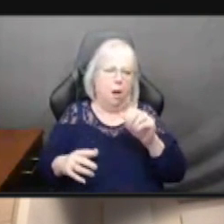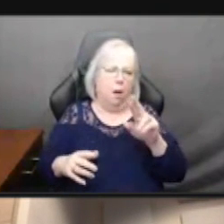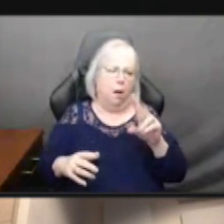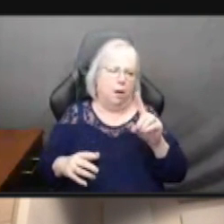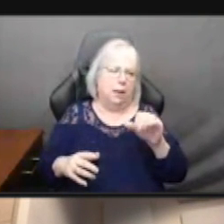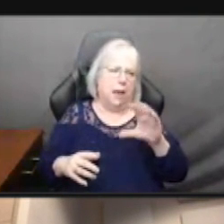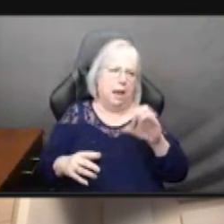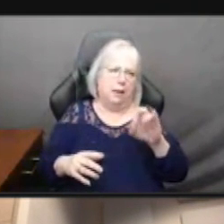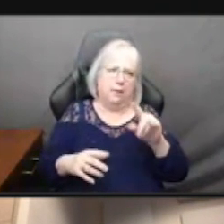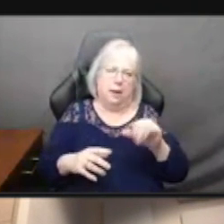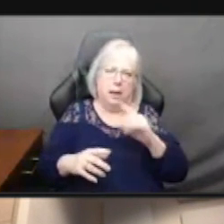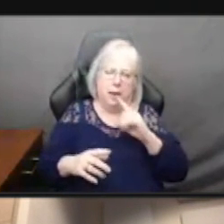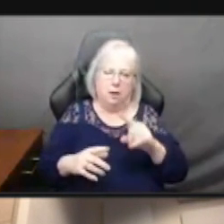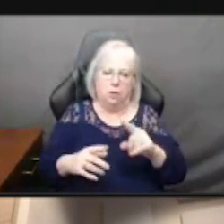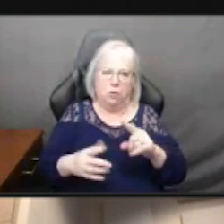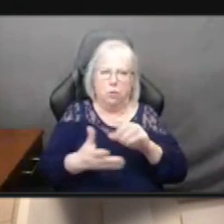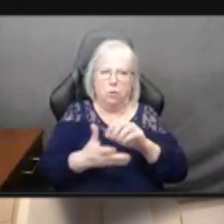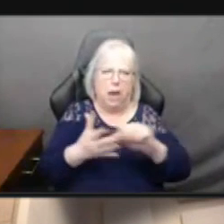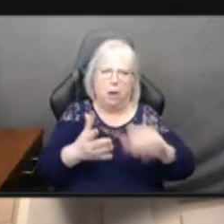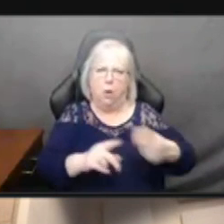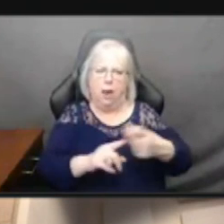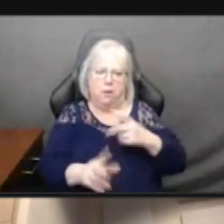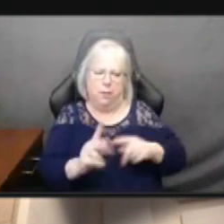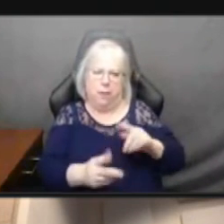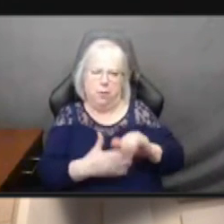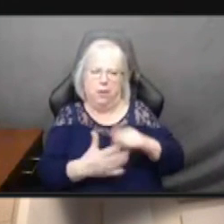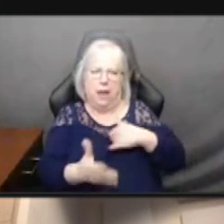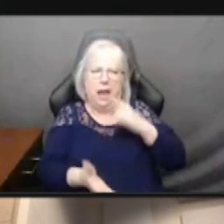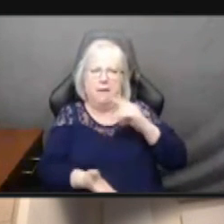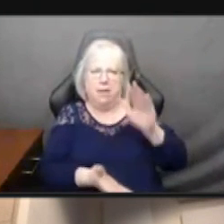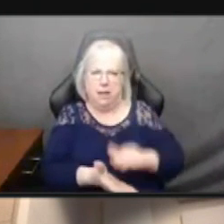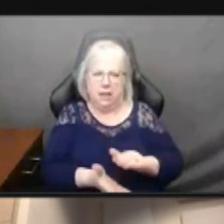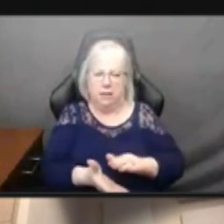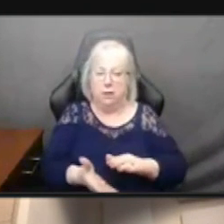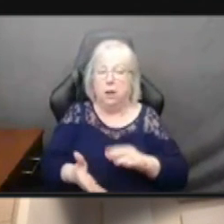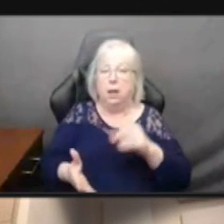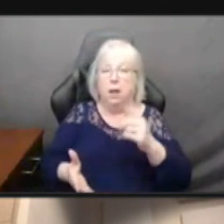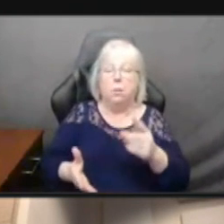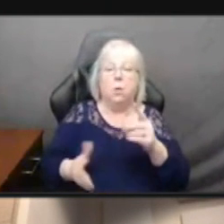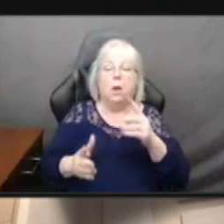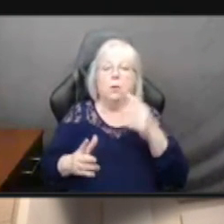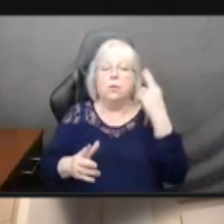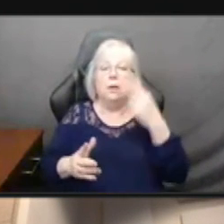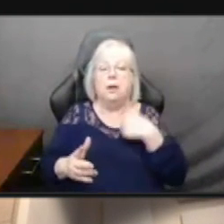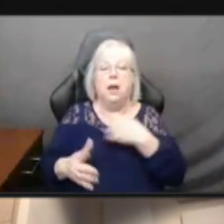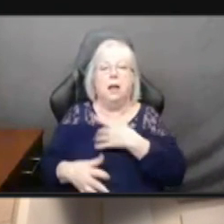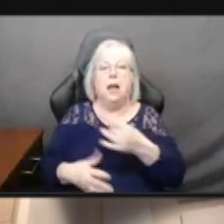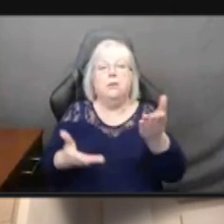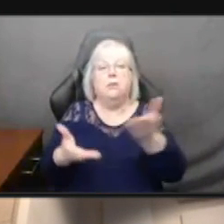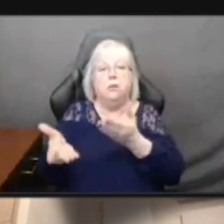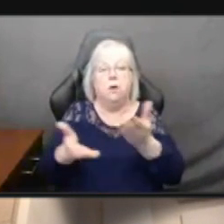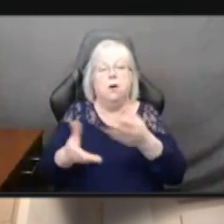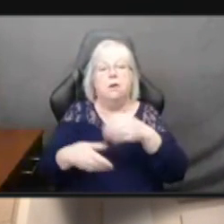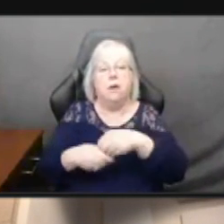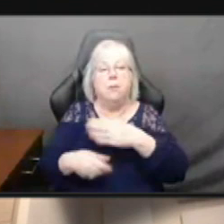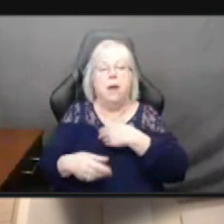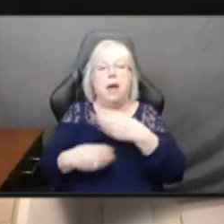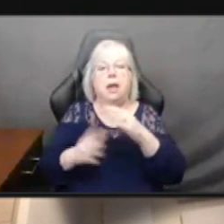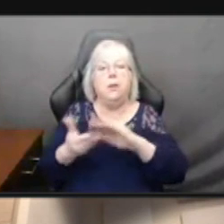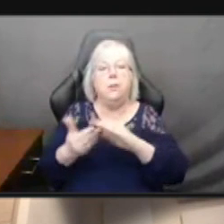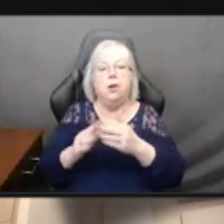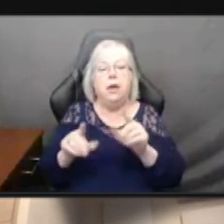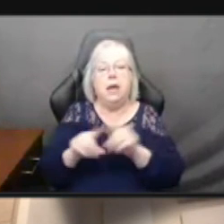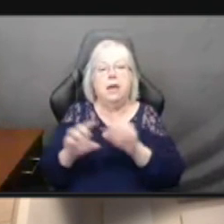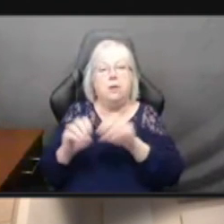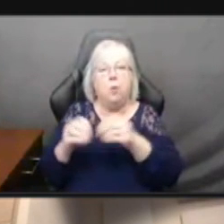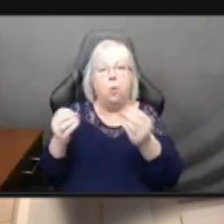very least. And one of the reasons why I like to be able to be of service in my community as an organizer is because I recognize